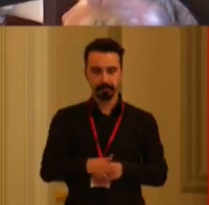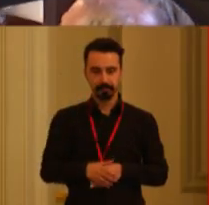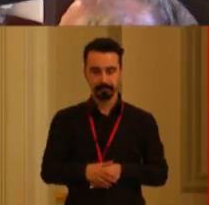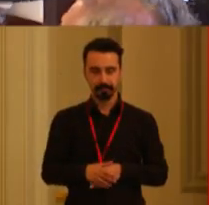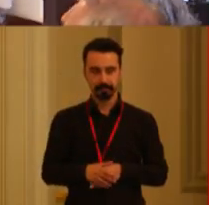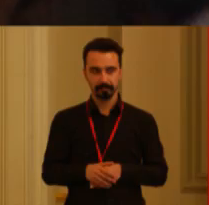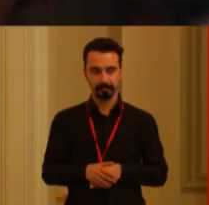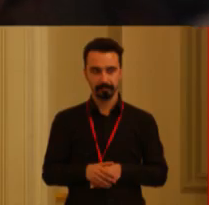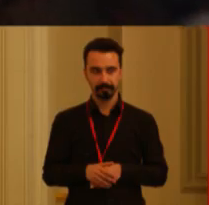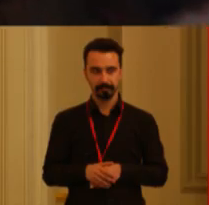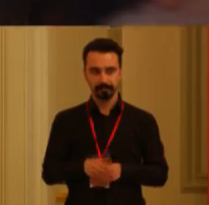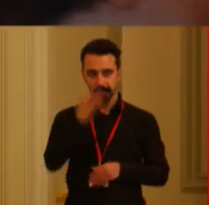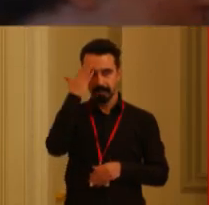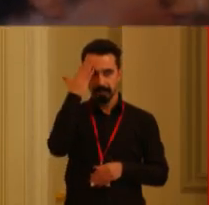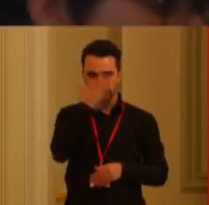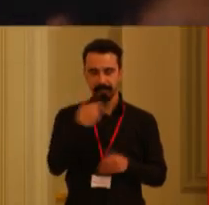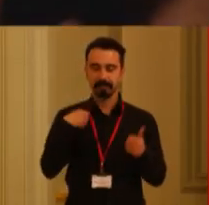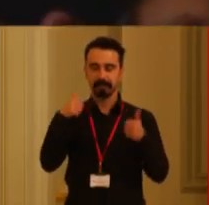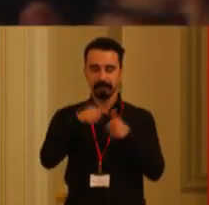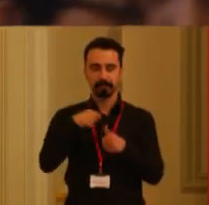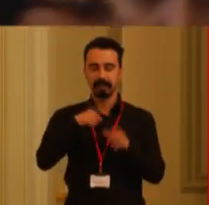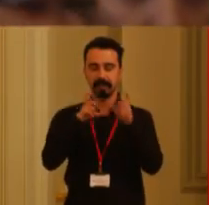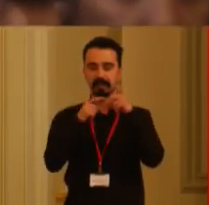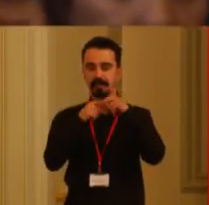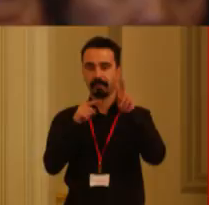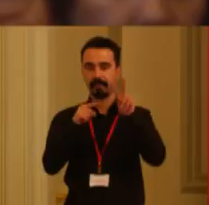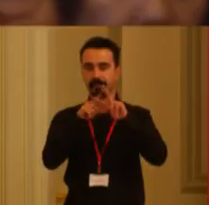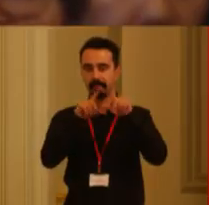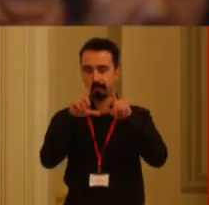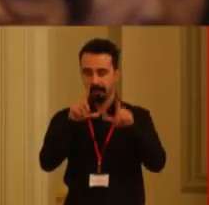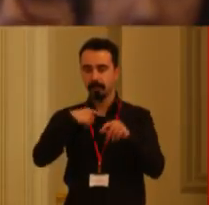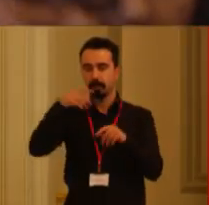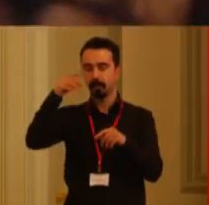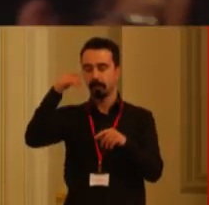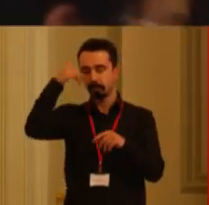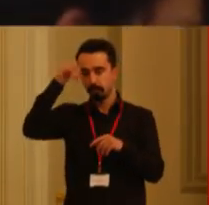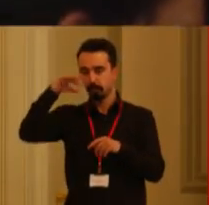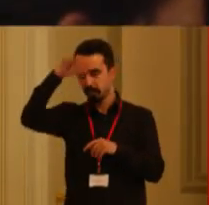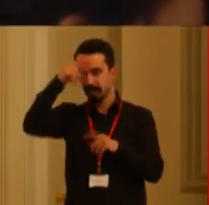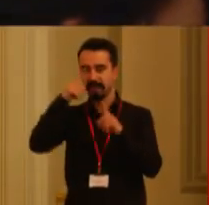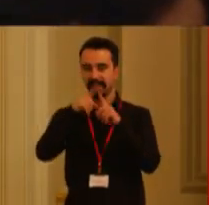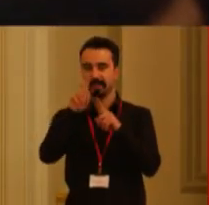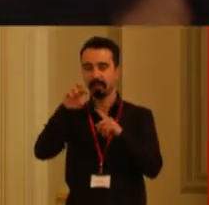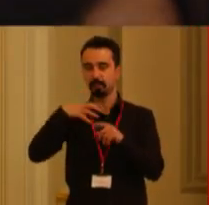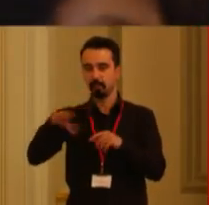Just a moment, please. Yes. Hello, good afternoon. I'm Shevay Karada. I'm a medical school student at